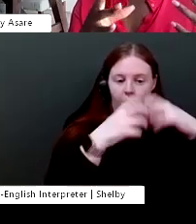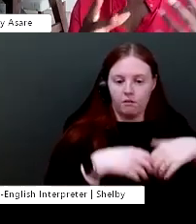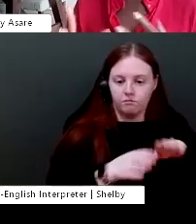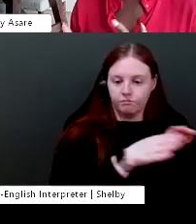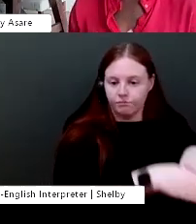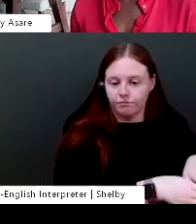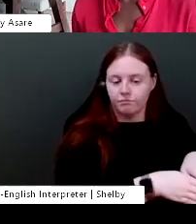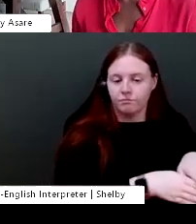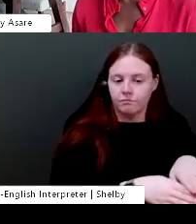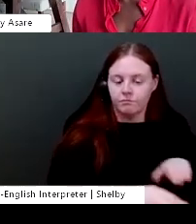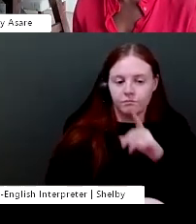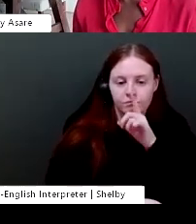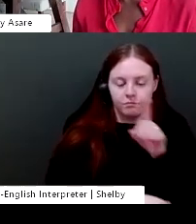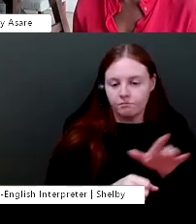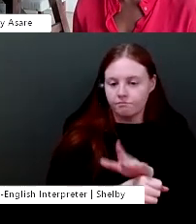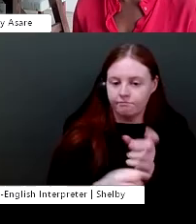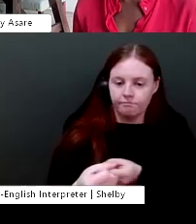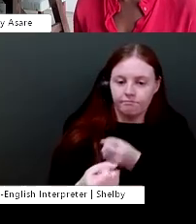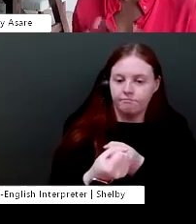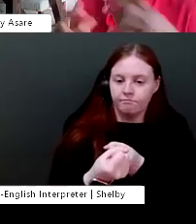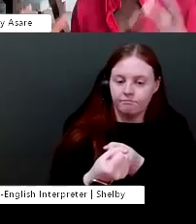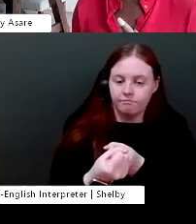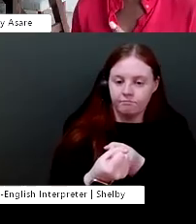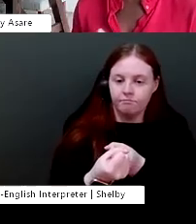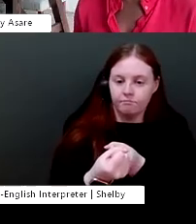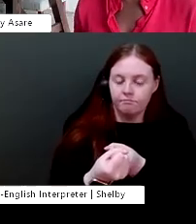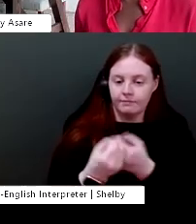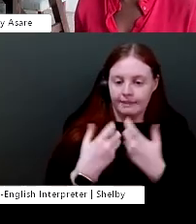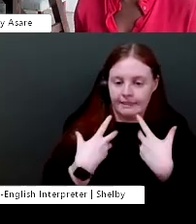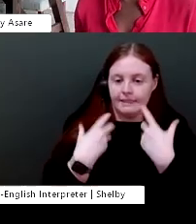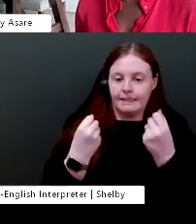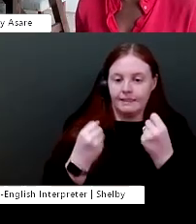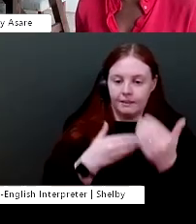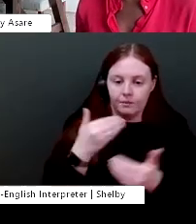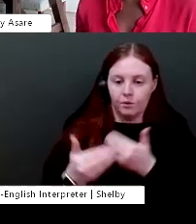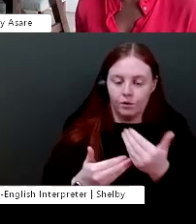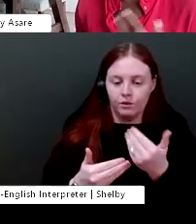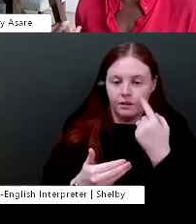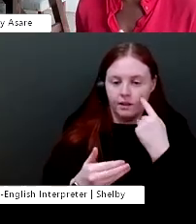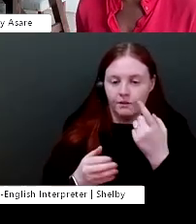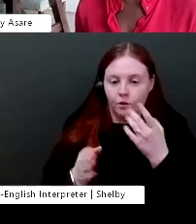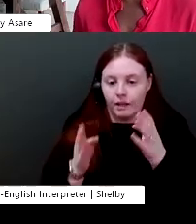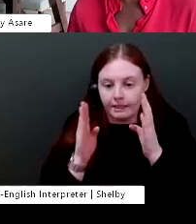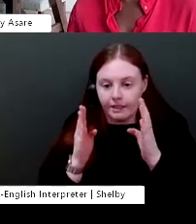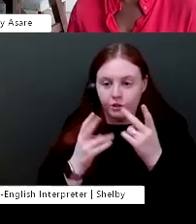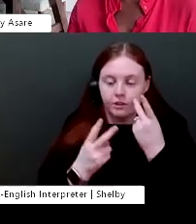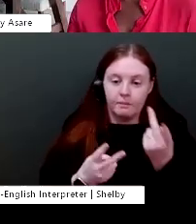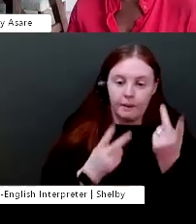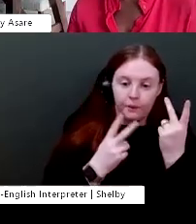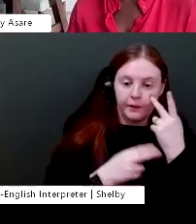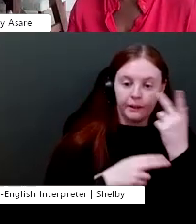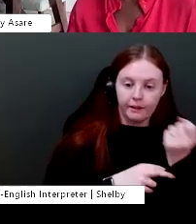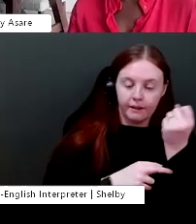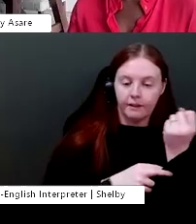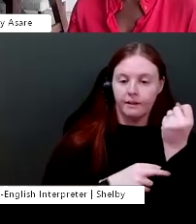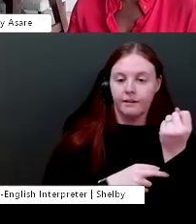really support the kind of healing journey in terms of attention, memory, and the brain networks that are